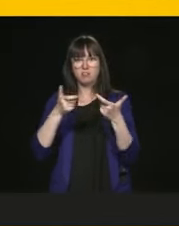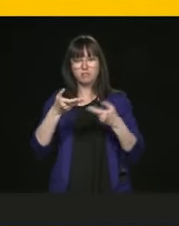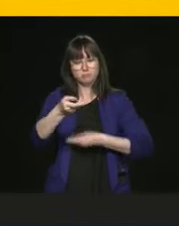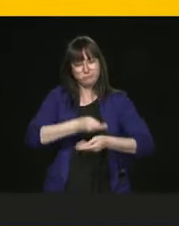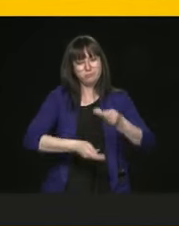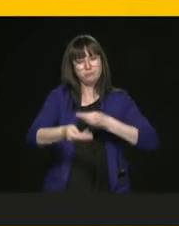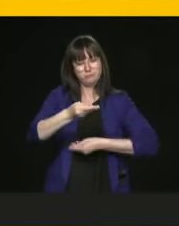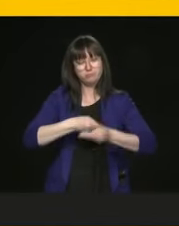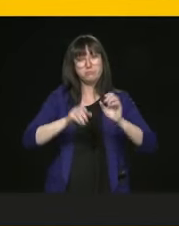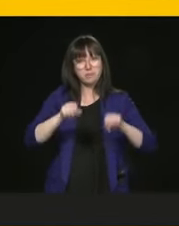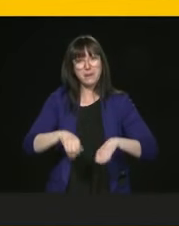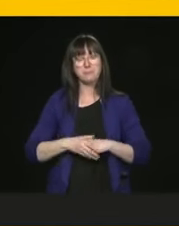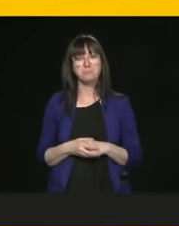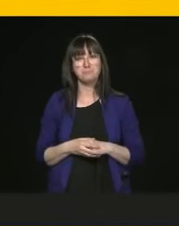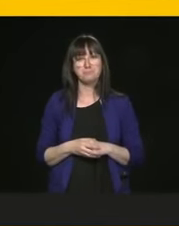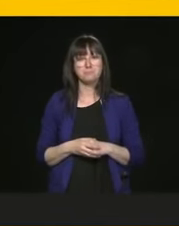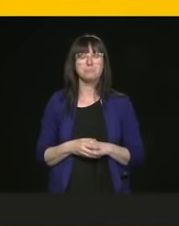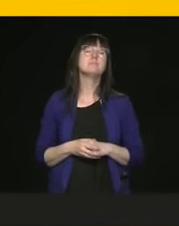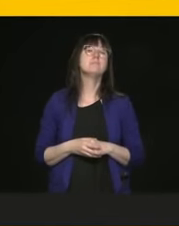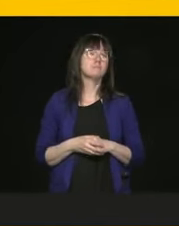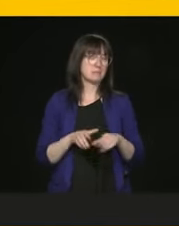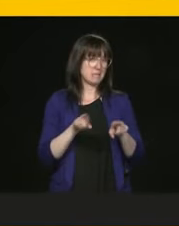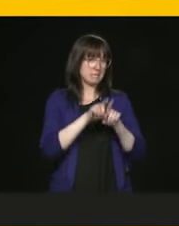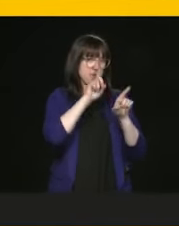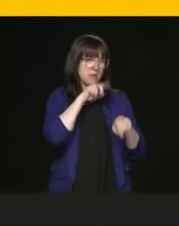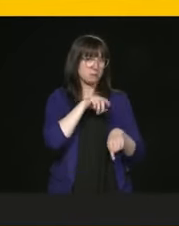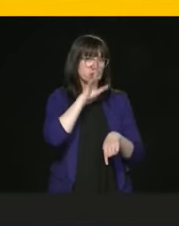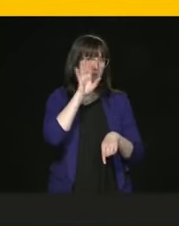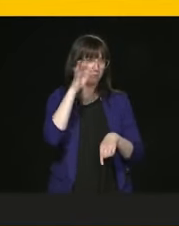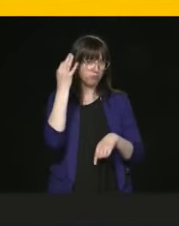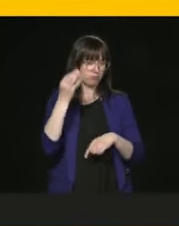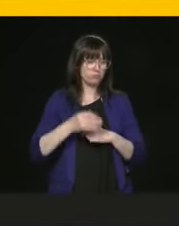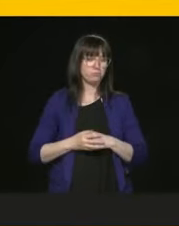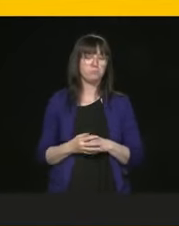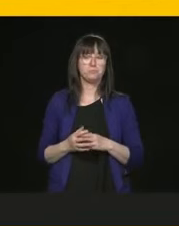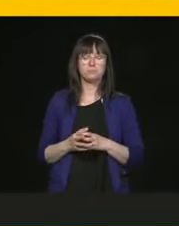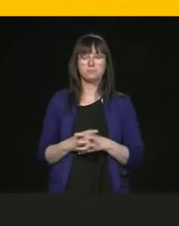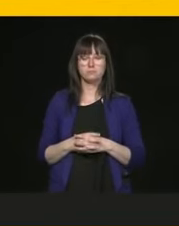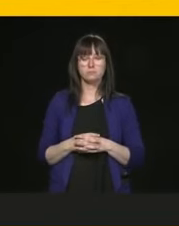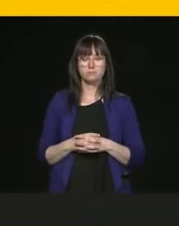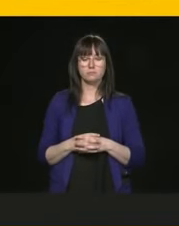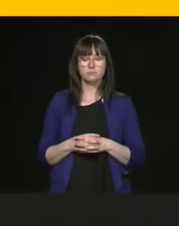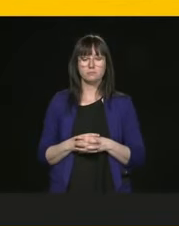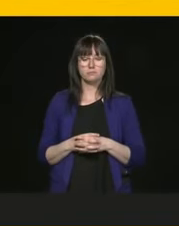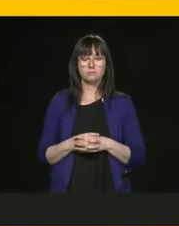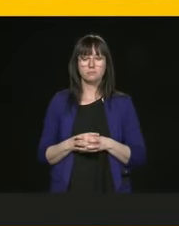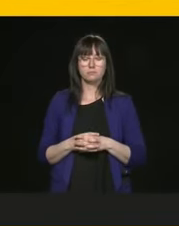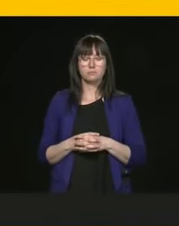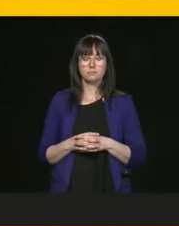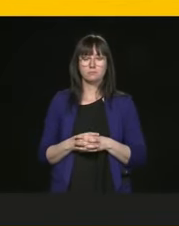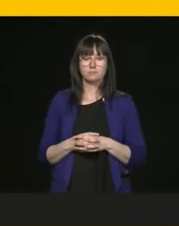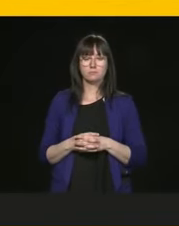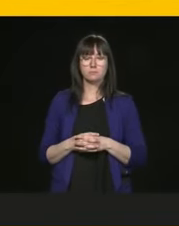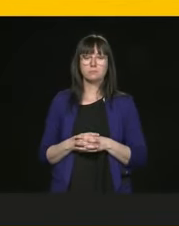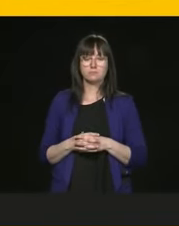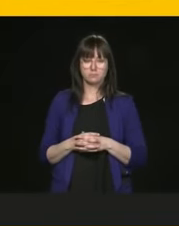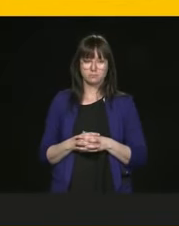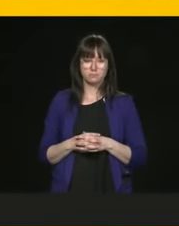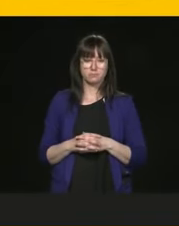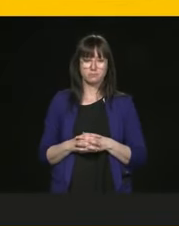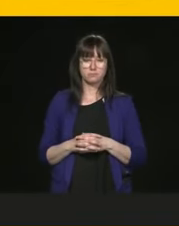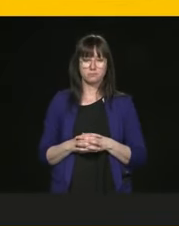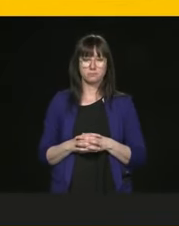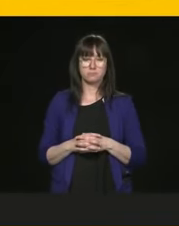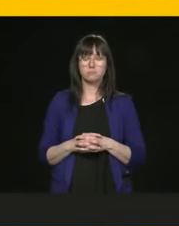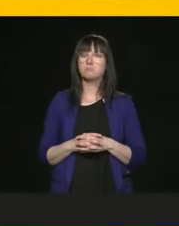depend. Okay. Nous allons continuer. We will continue to be very vigilant about our